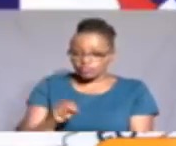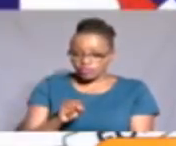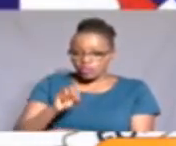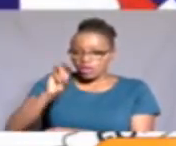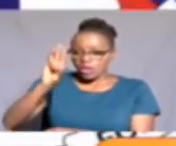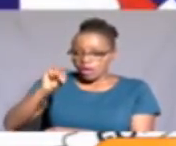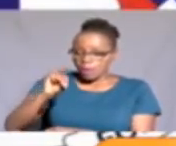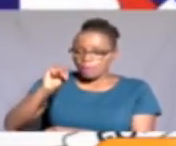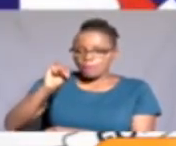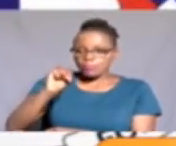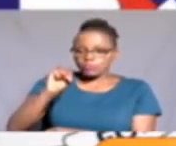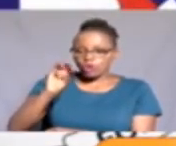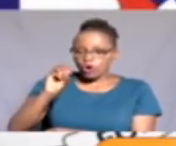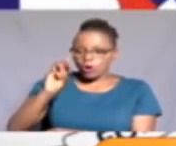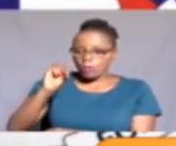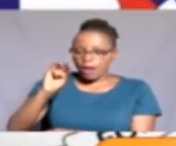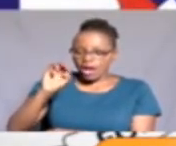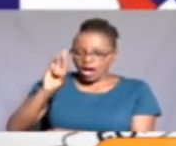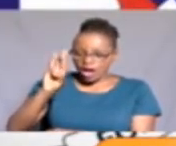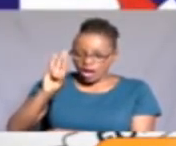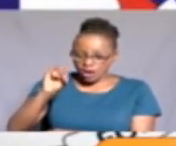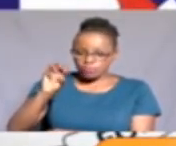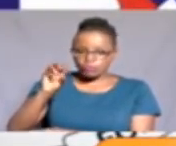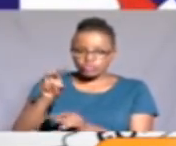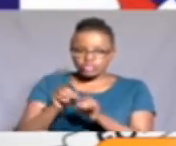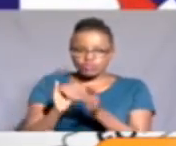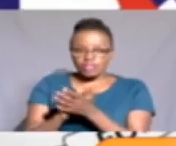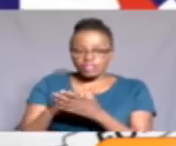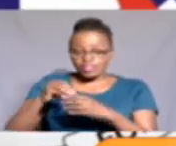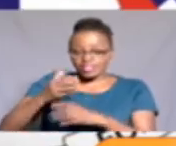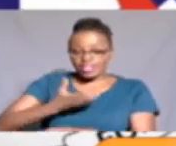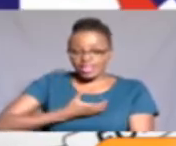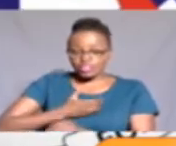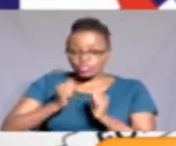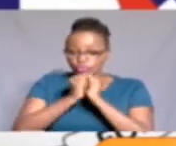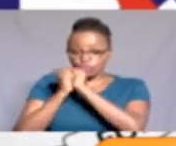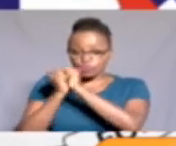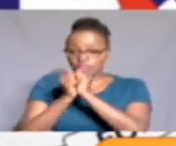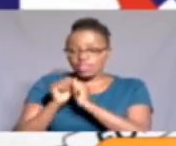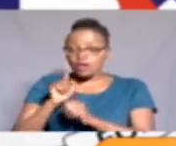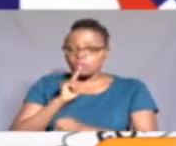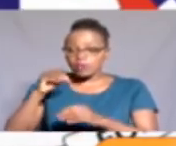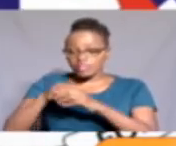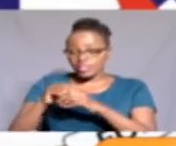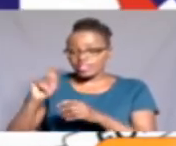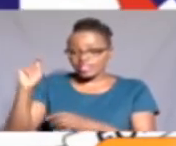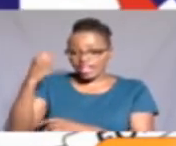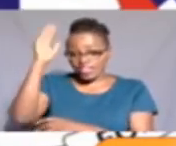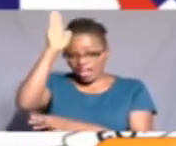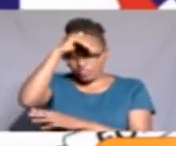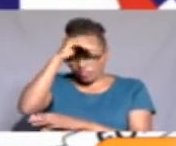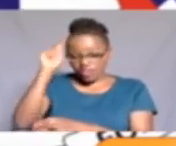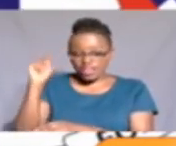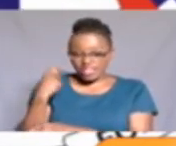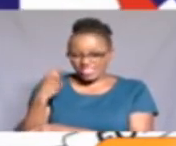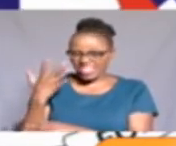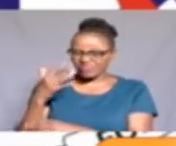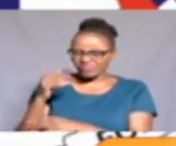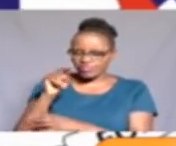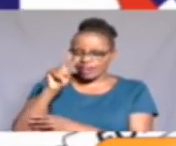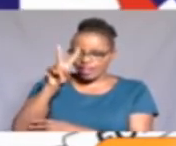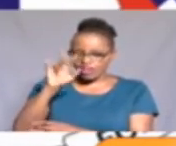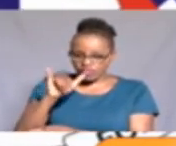Omamo. The outgoing Chief of Defense Forces sits in the Council, together with commanders of the Kenya Army, Kenya Air Force and Kenya